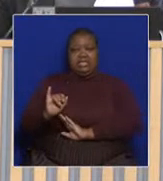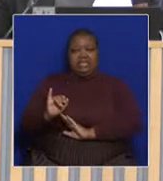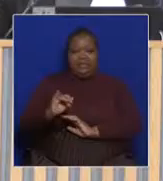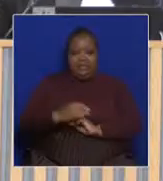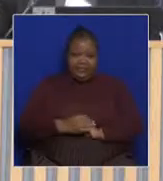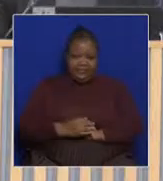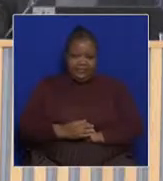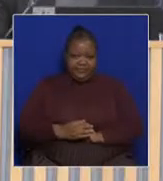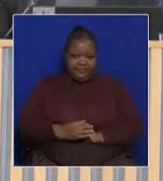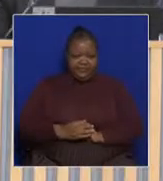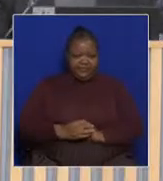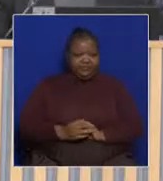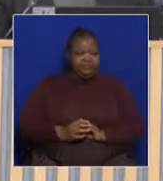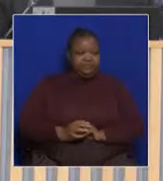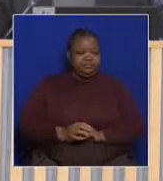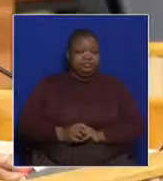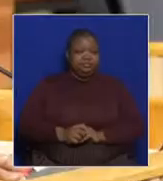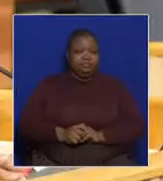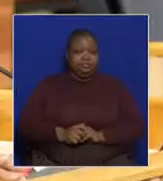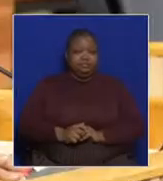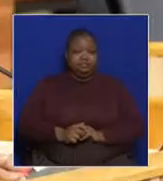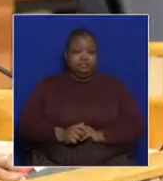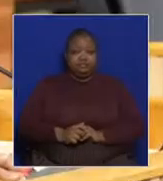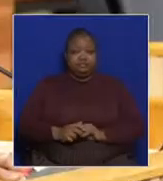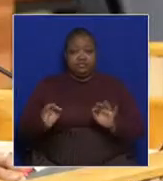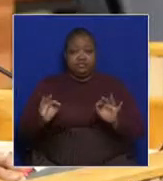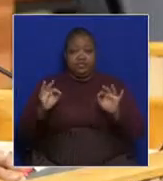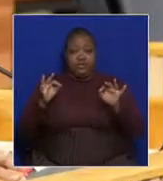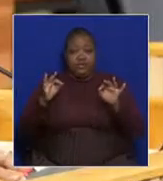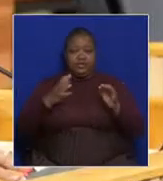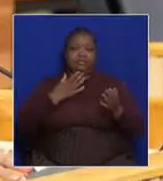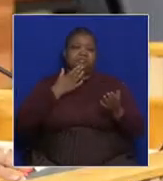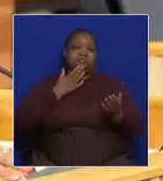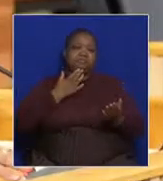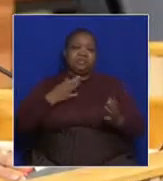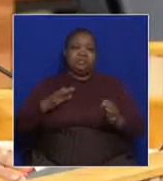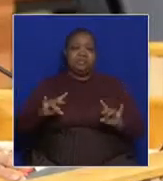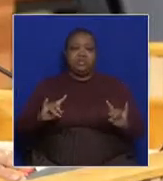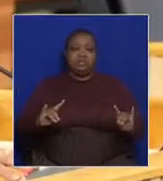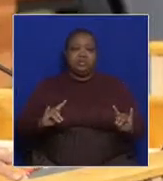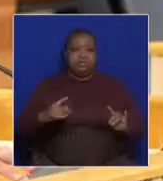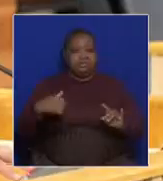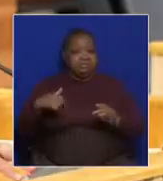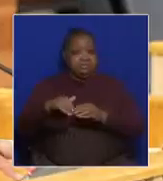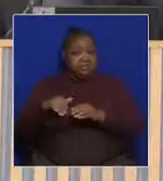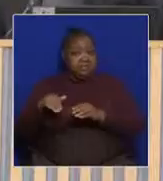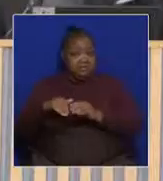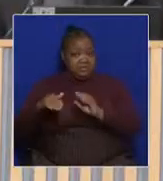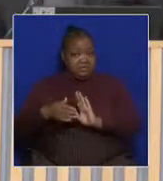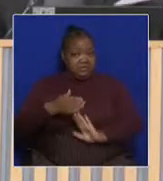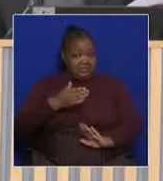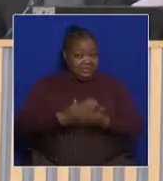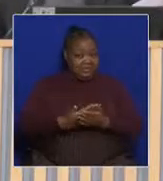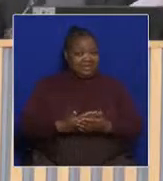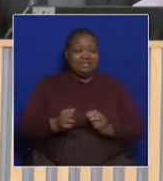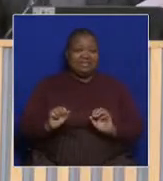It's so ordered. Thank you, Chair. May I be excused? You are excused. Thank you, Ms.